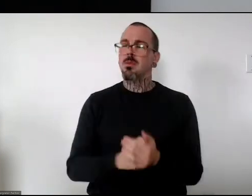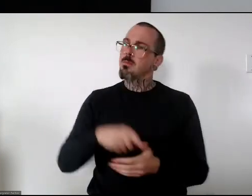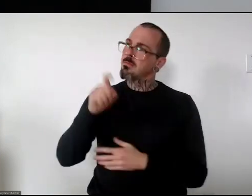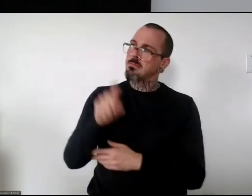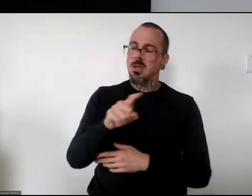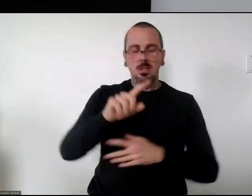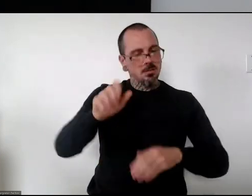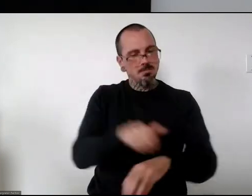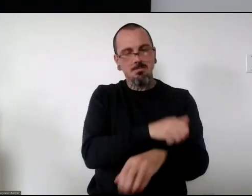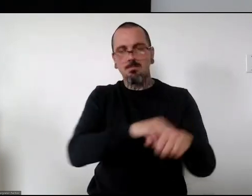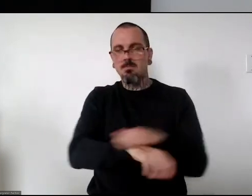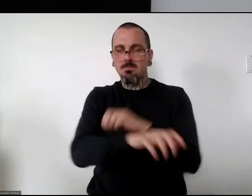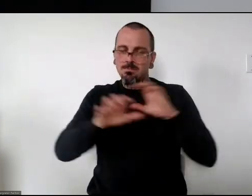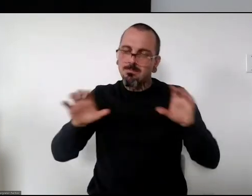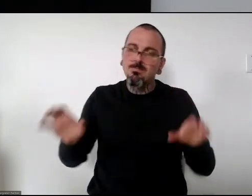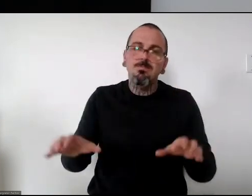start.